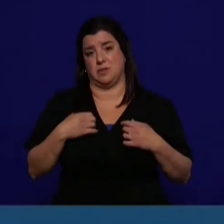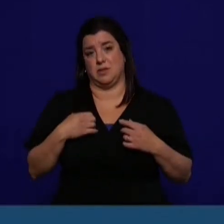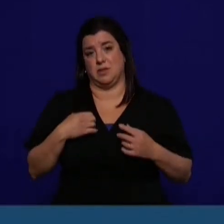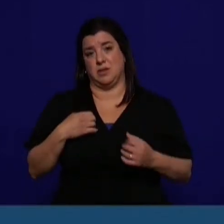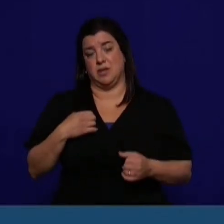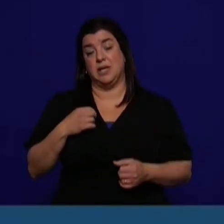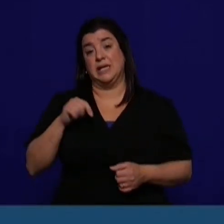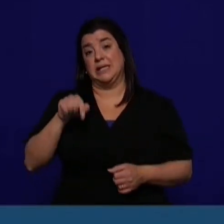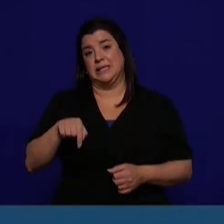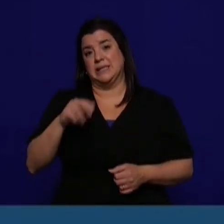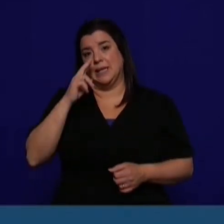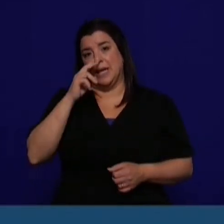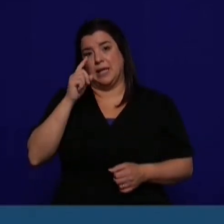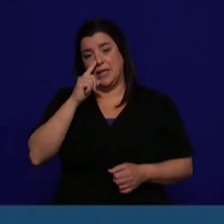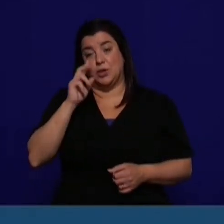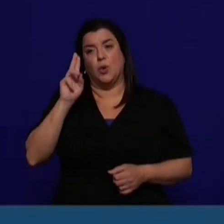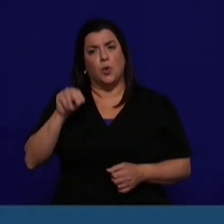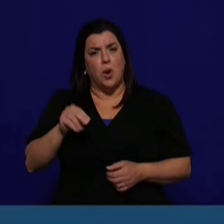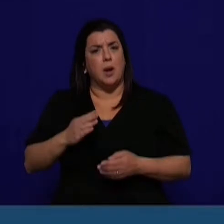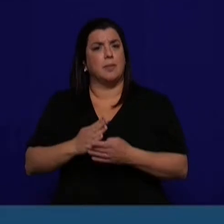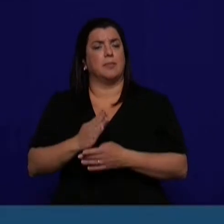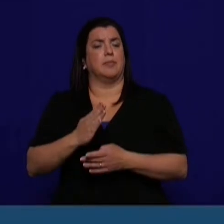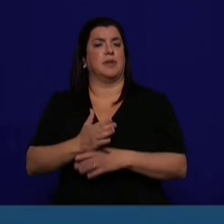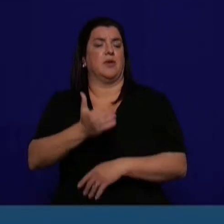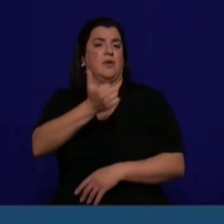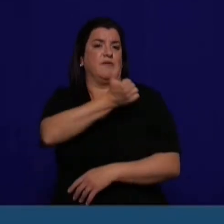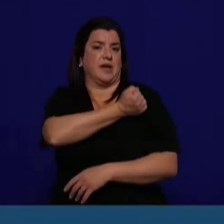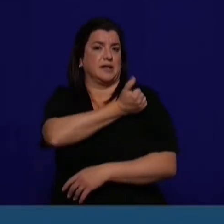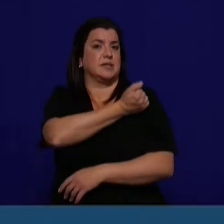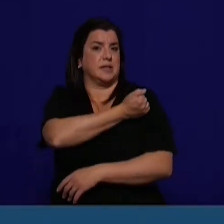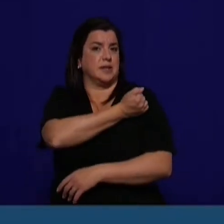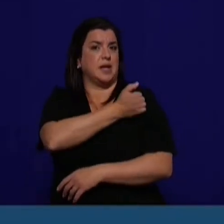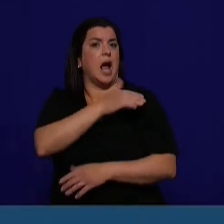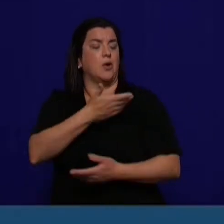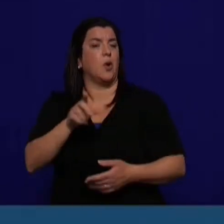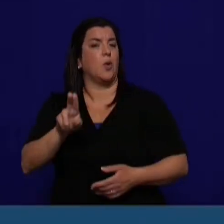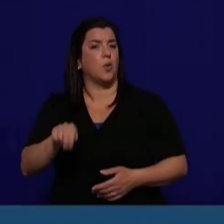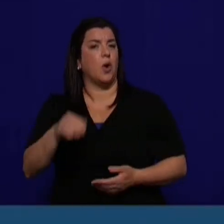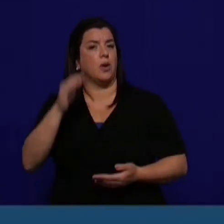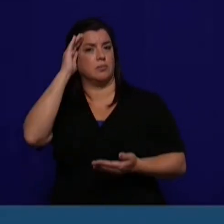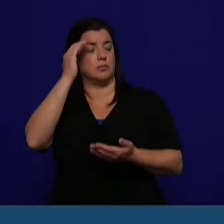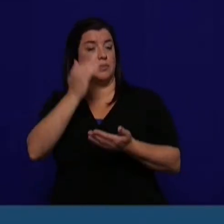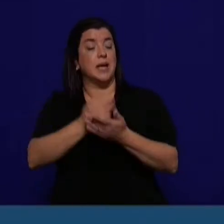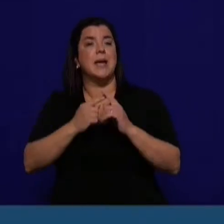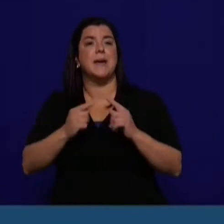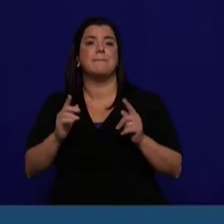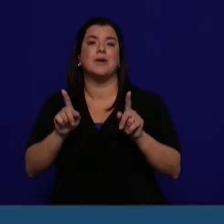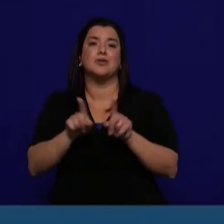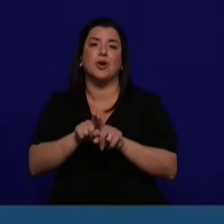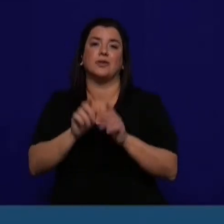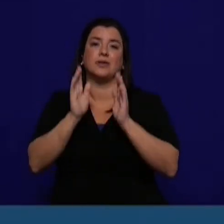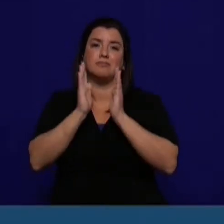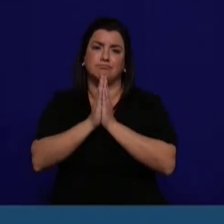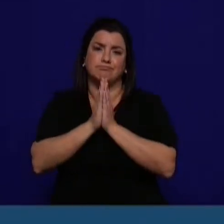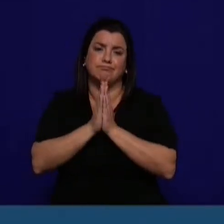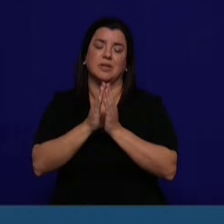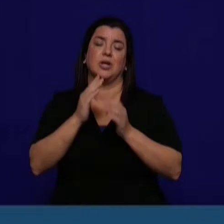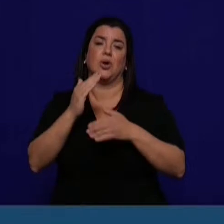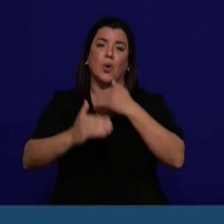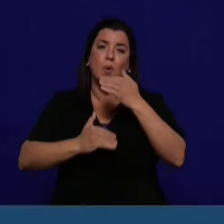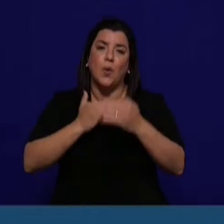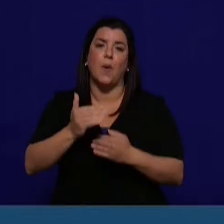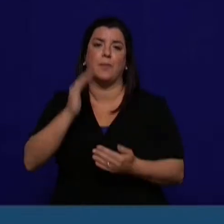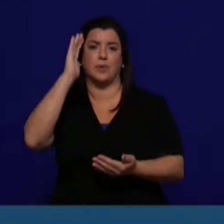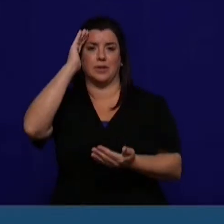minnhom issa wkoll tlaqmu wkoll li għalqu lura huma għandhom il-protezzjoni, però nibqgħu nappellaw li inti xorta dejjem tieħu